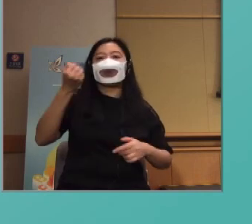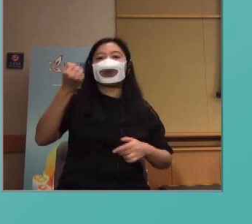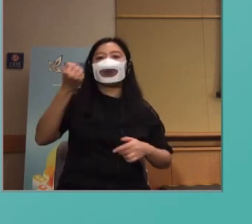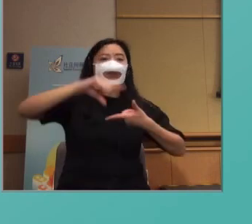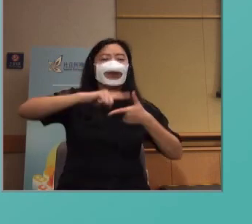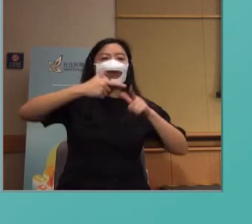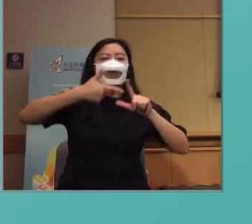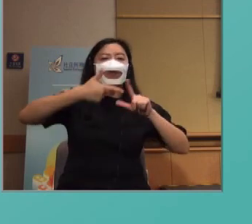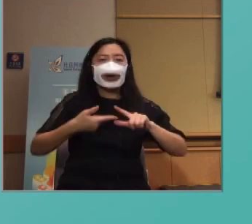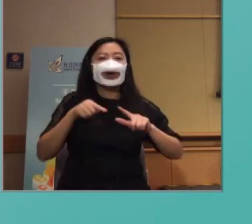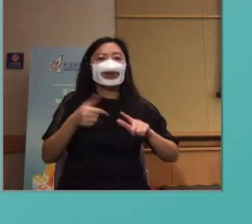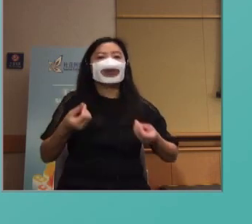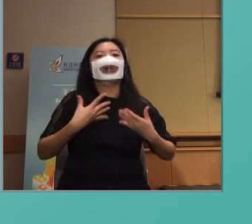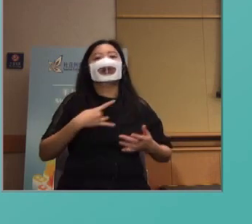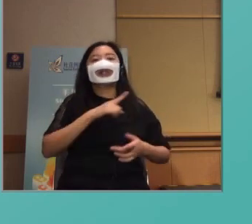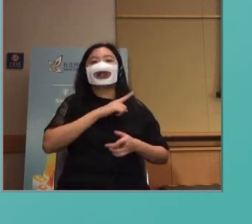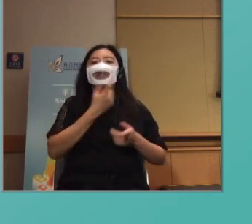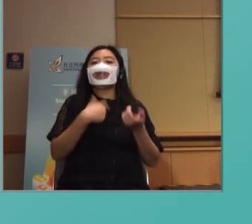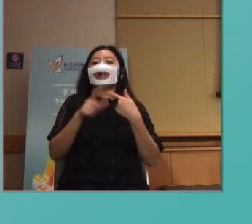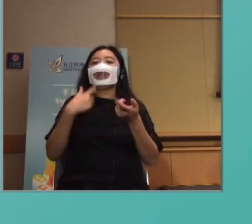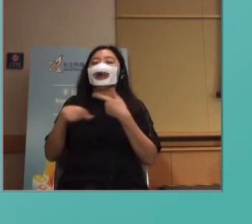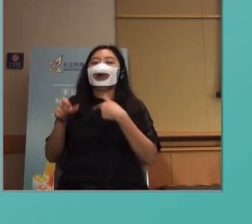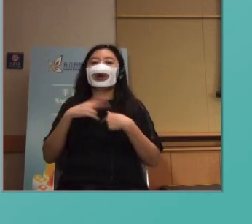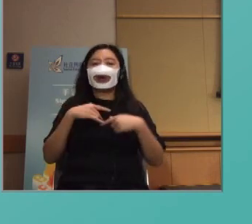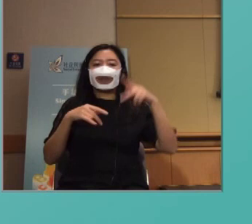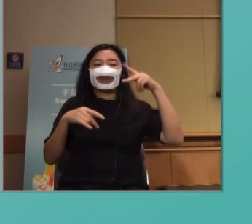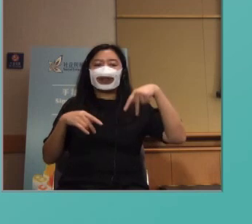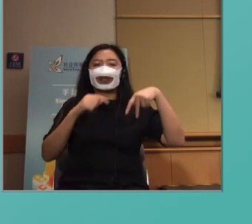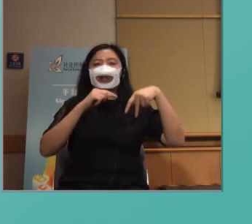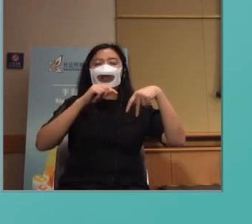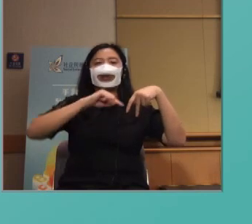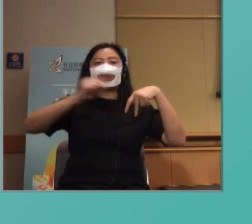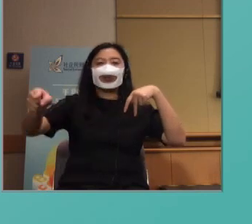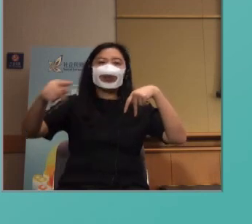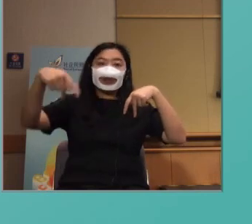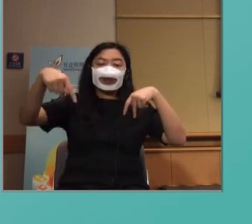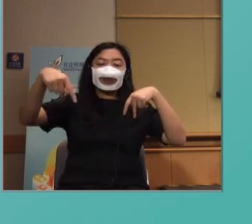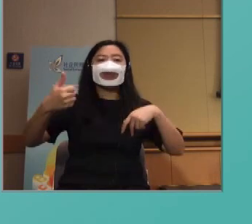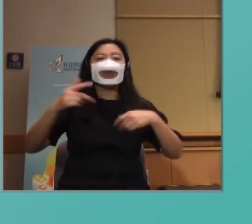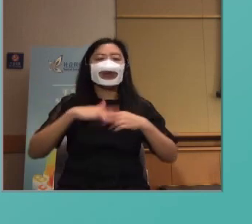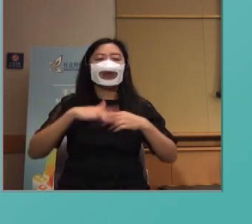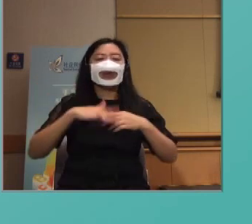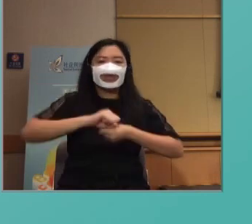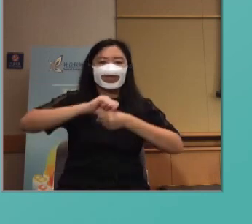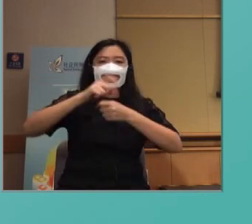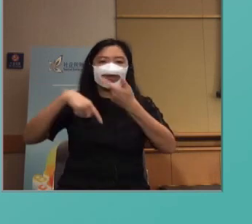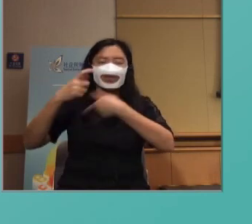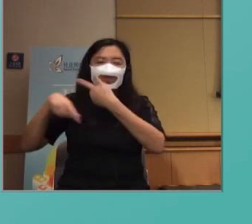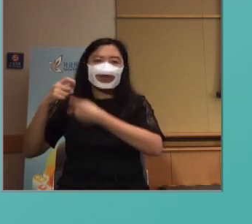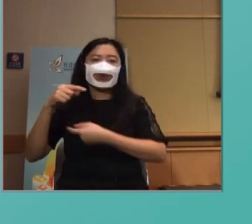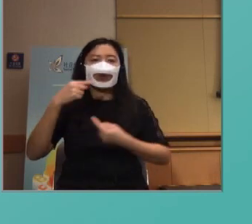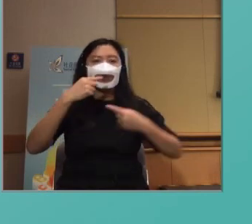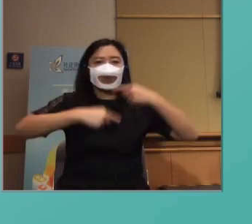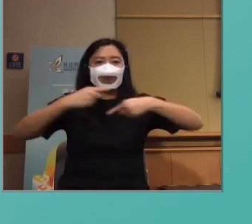and peer-to-peer ownership economics to basically accelerate. And all the things you're seeing today that is now possible with NFTs, as